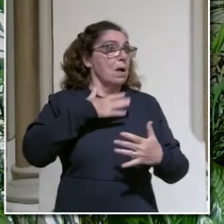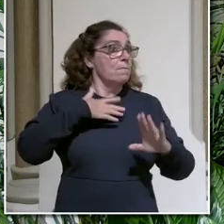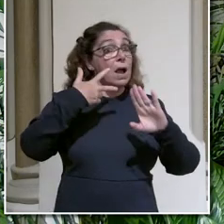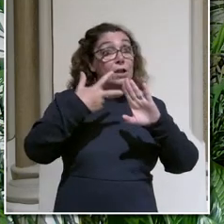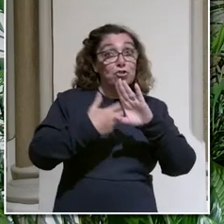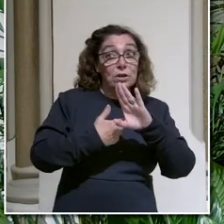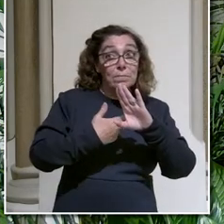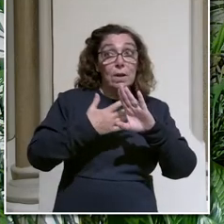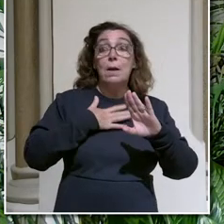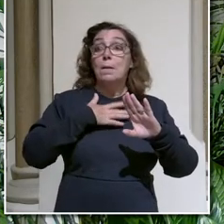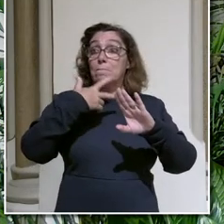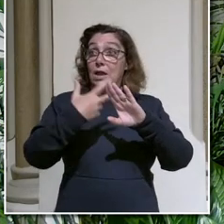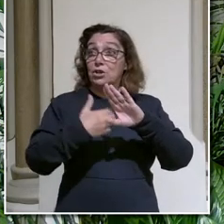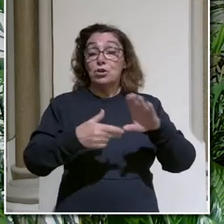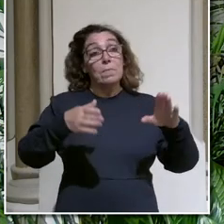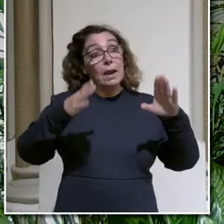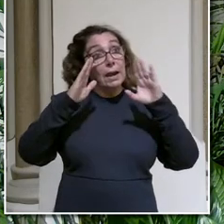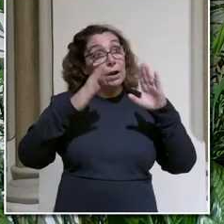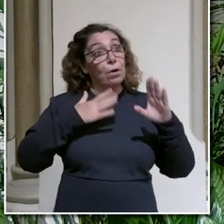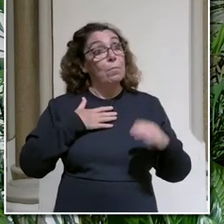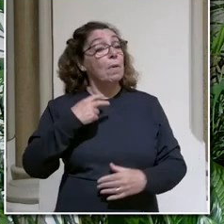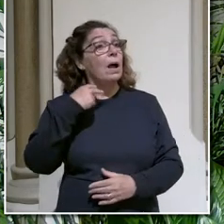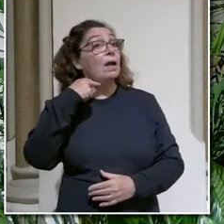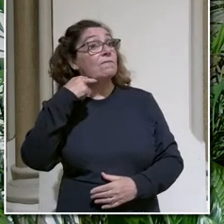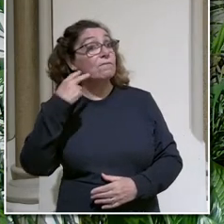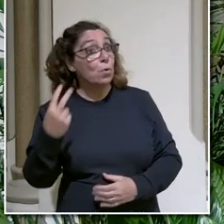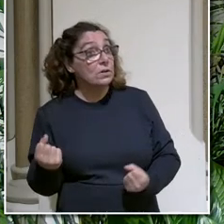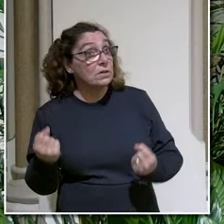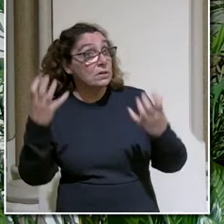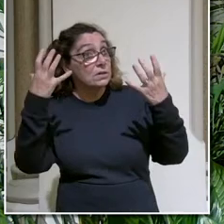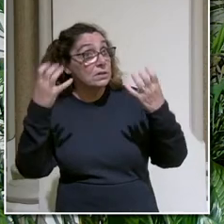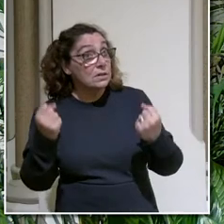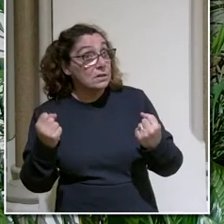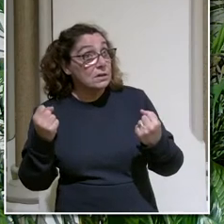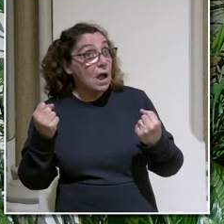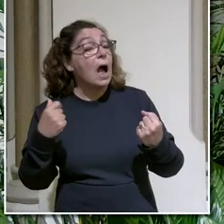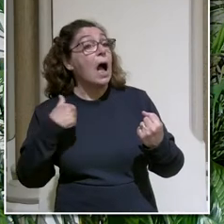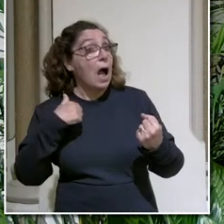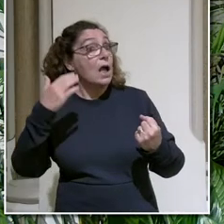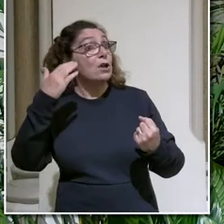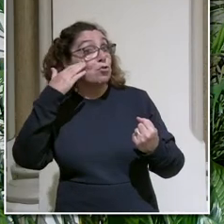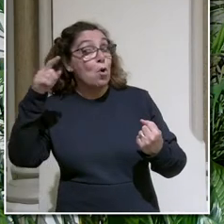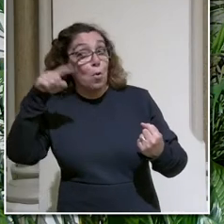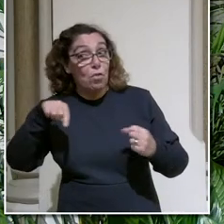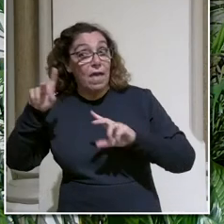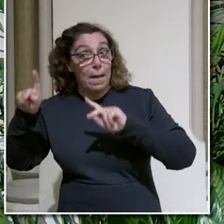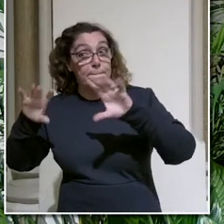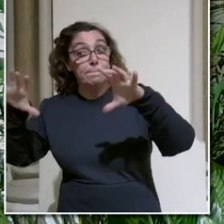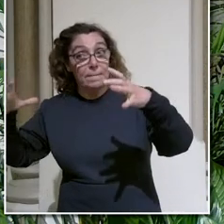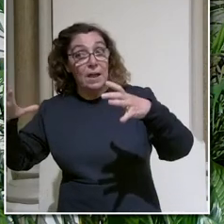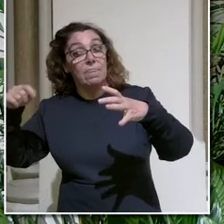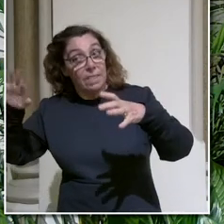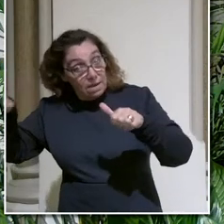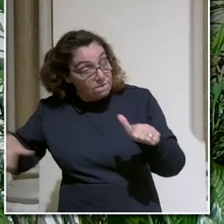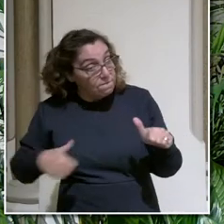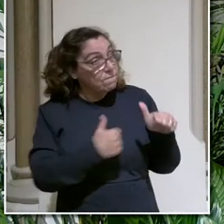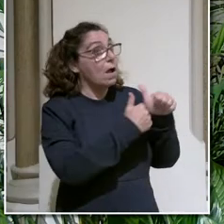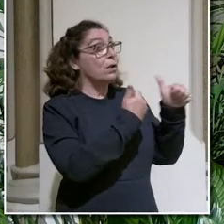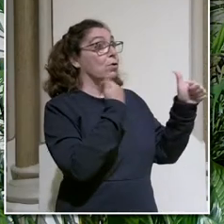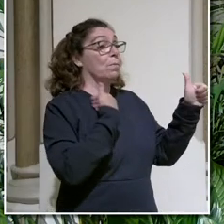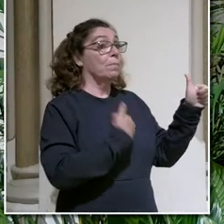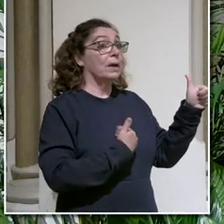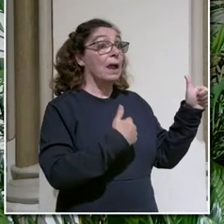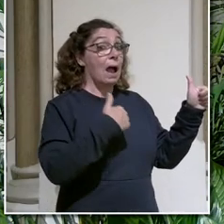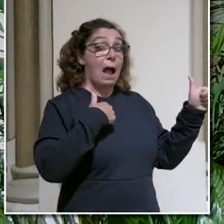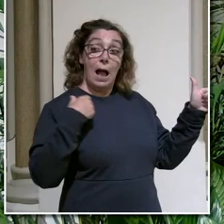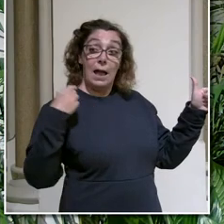My sheep hear my voice. I know them, and they follow me. I give them eternal life, and they